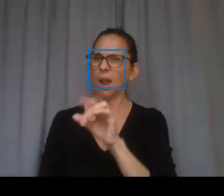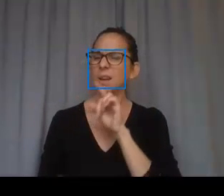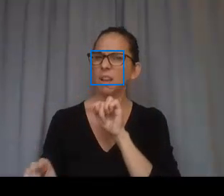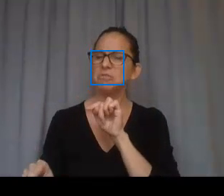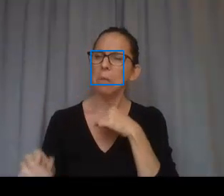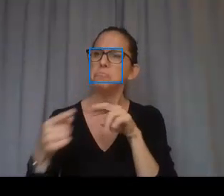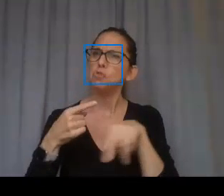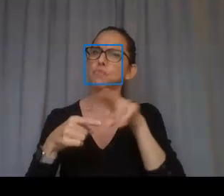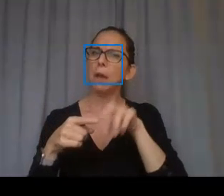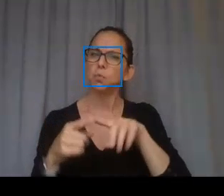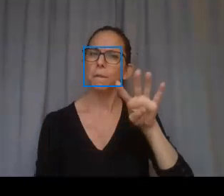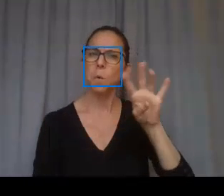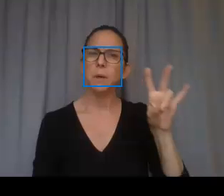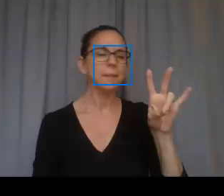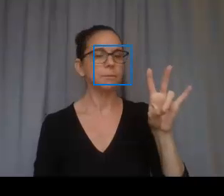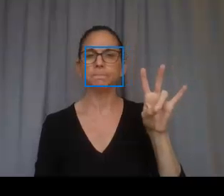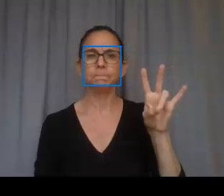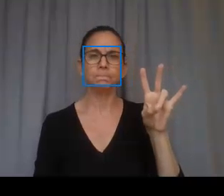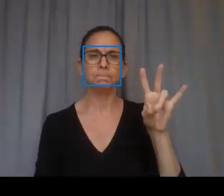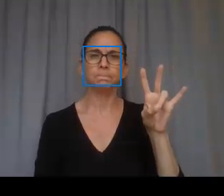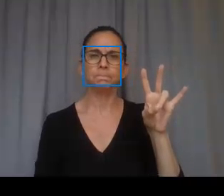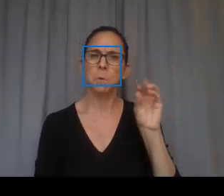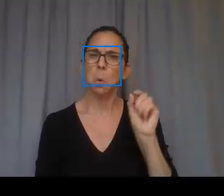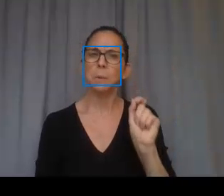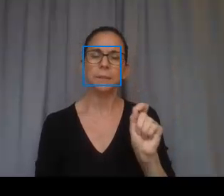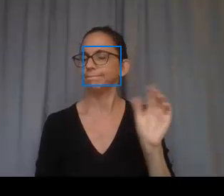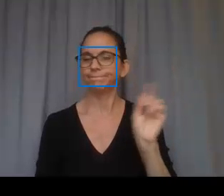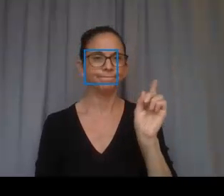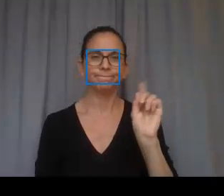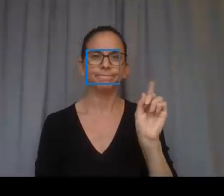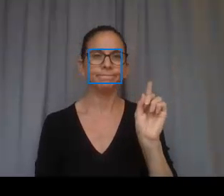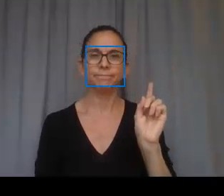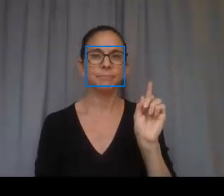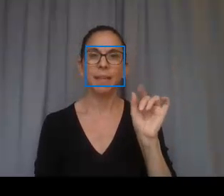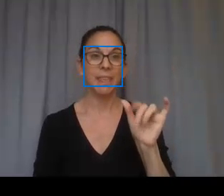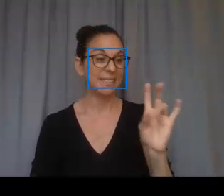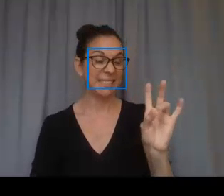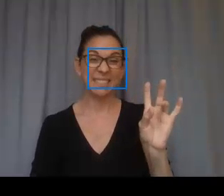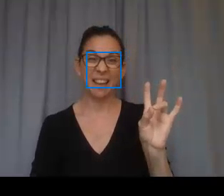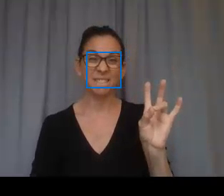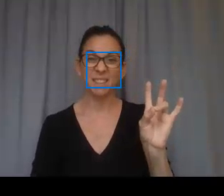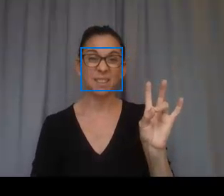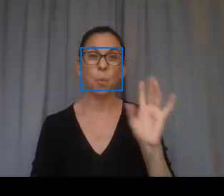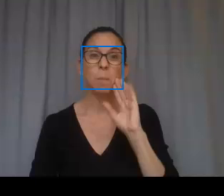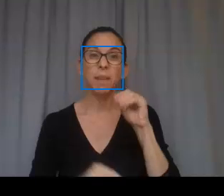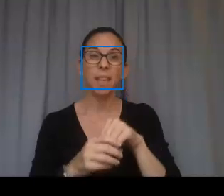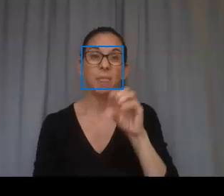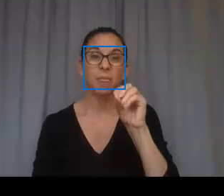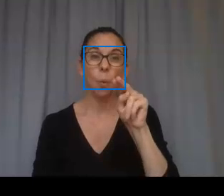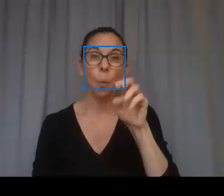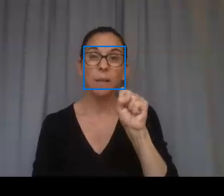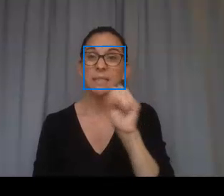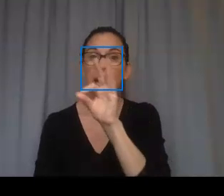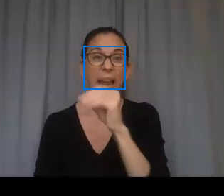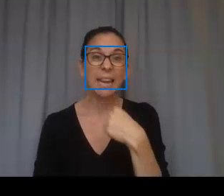round that to 47. No decimal places. No. That 7 would give you a digit in the ones place, and 90 doesn't